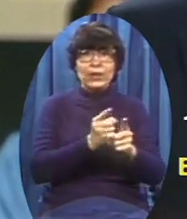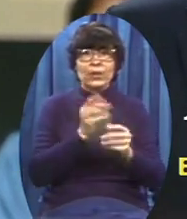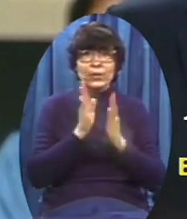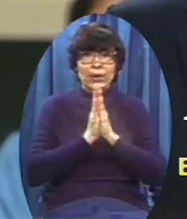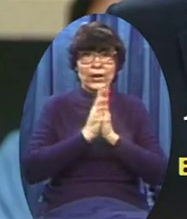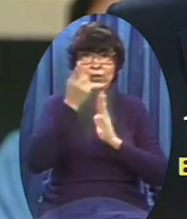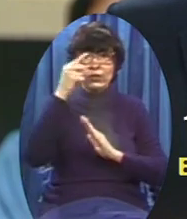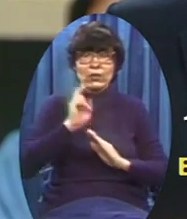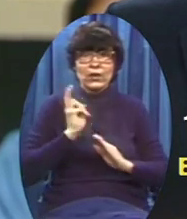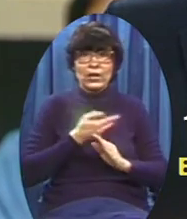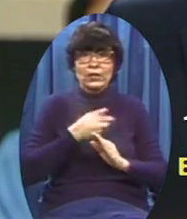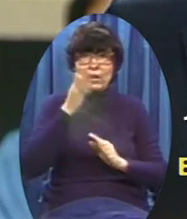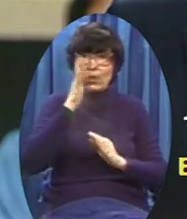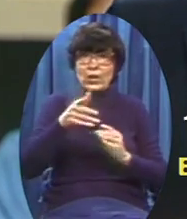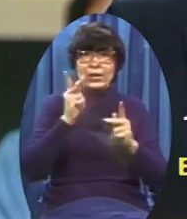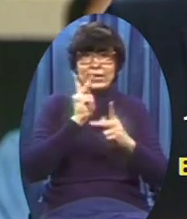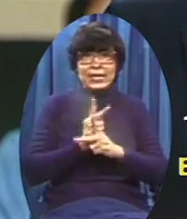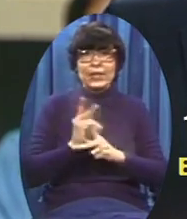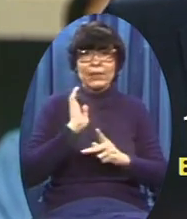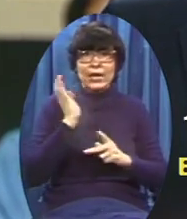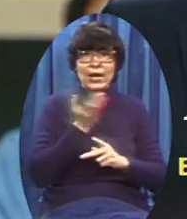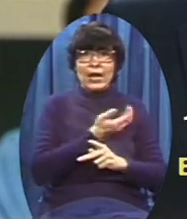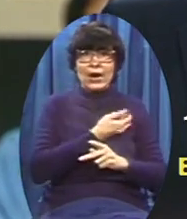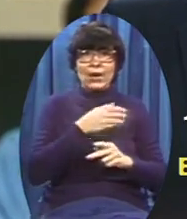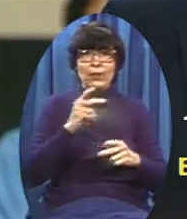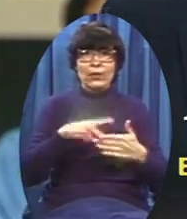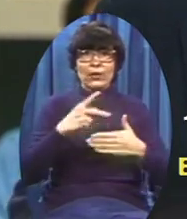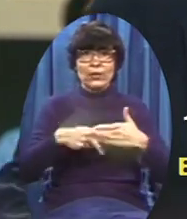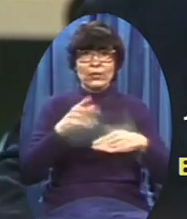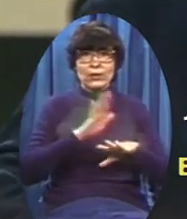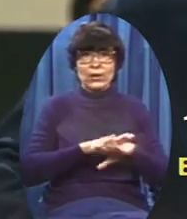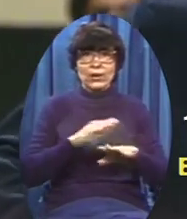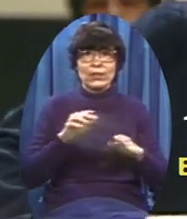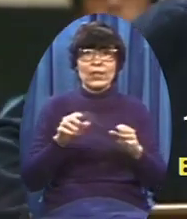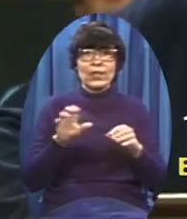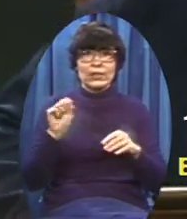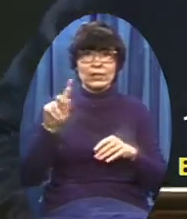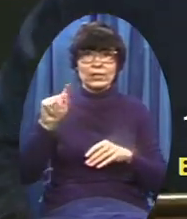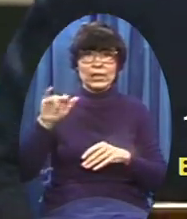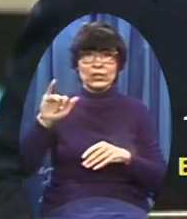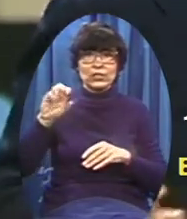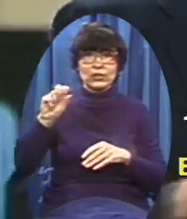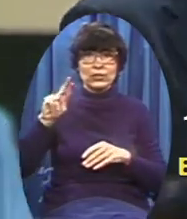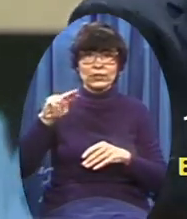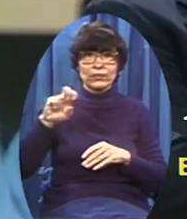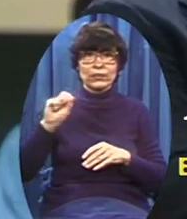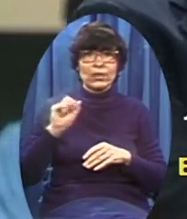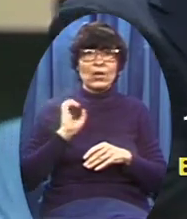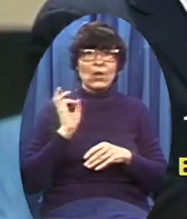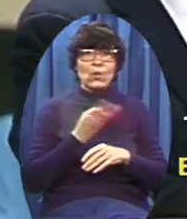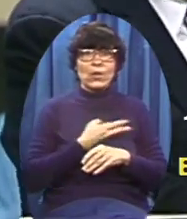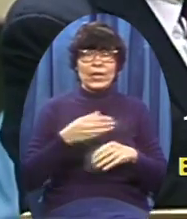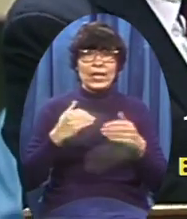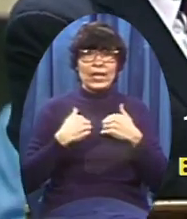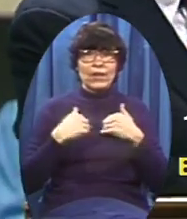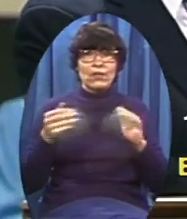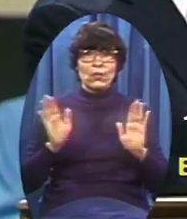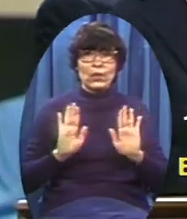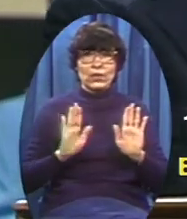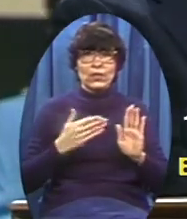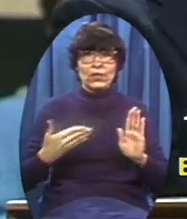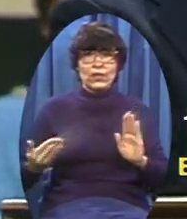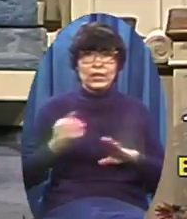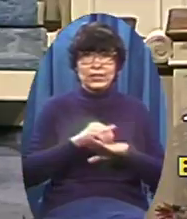program continues. We have some wonderful materials we're sending out by UPS the moment we get your